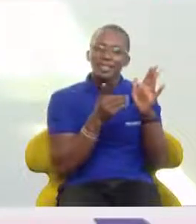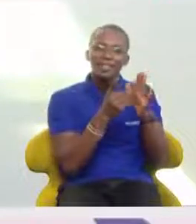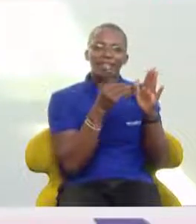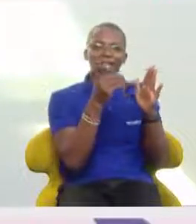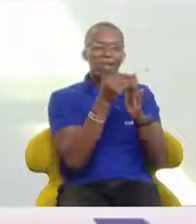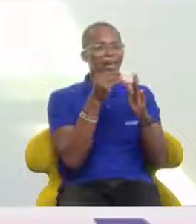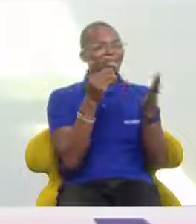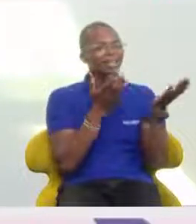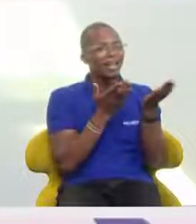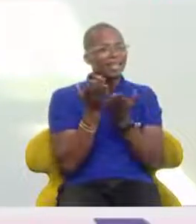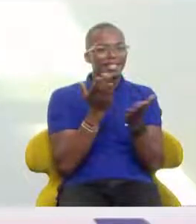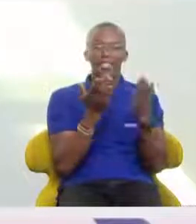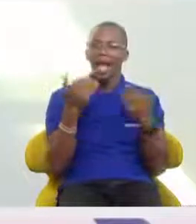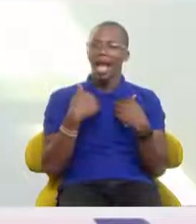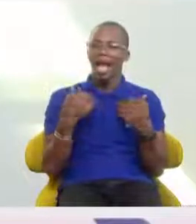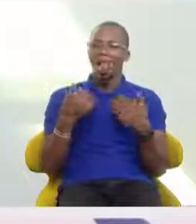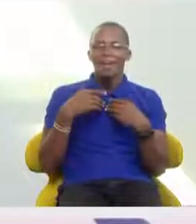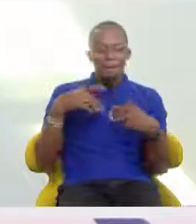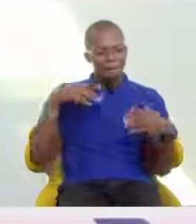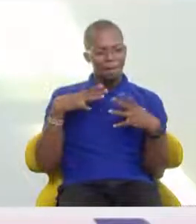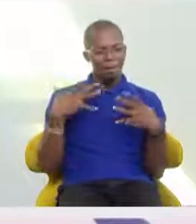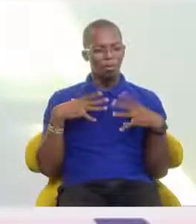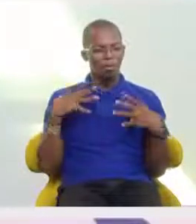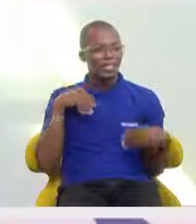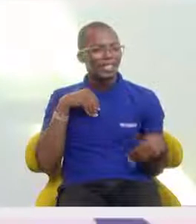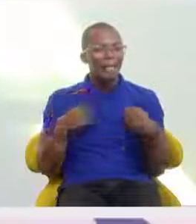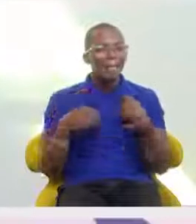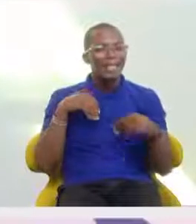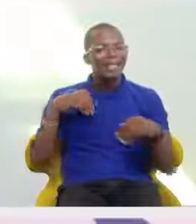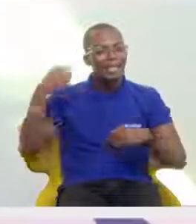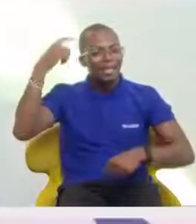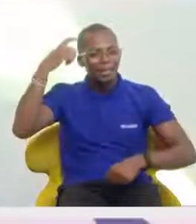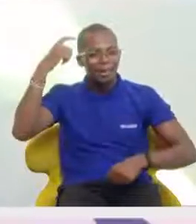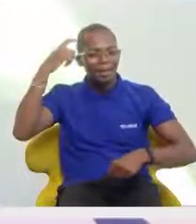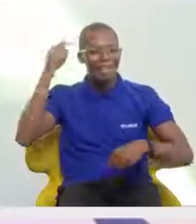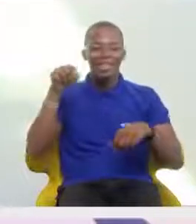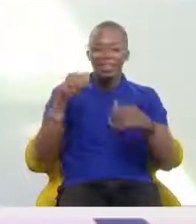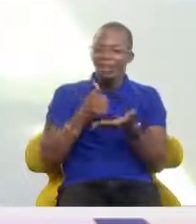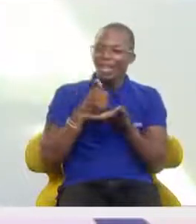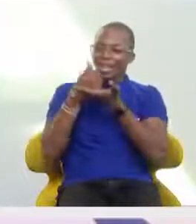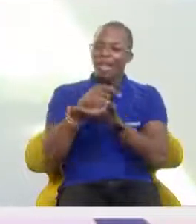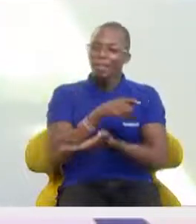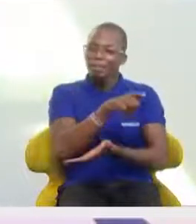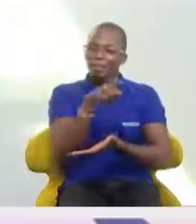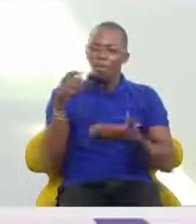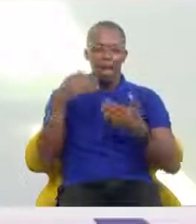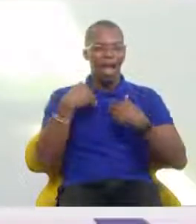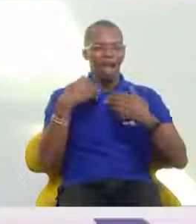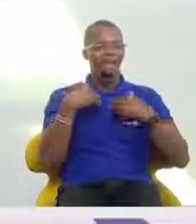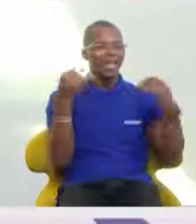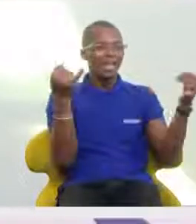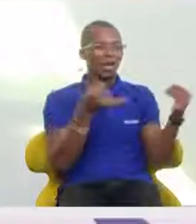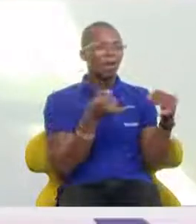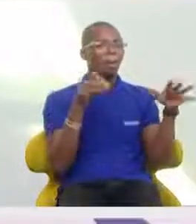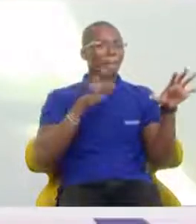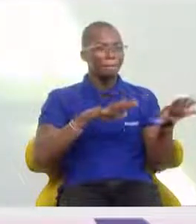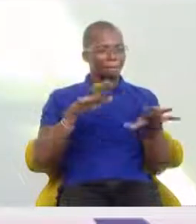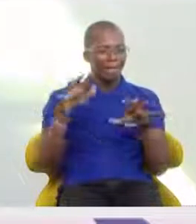the World Wide Web Accessibility Initiative, and various disability organizations here in Kenya that participated in the